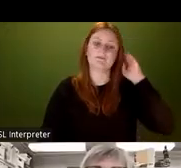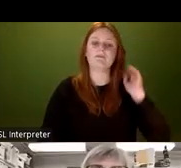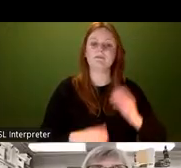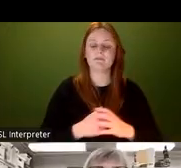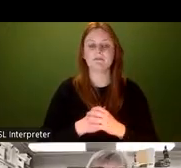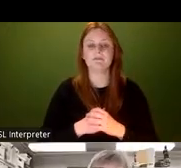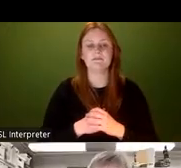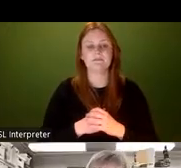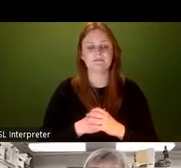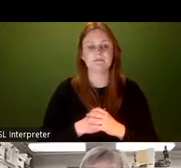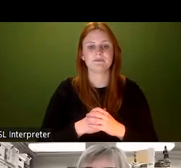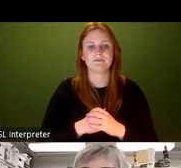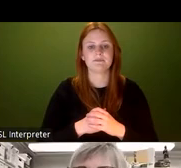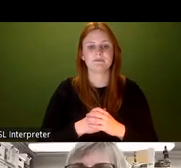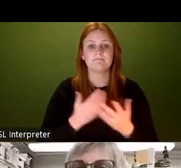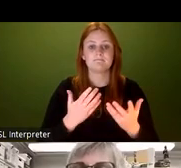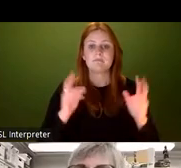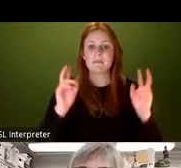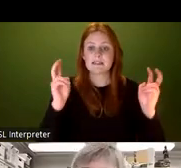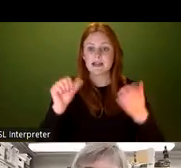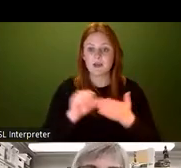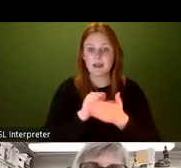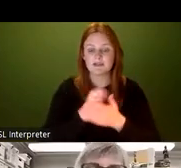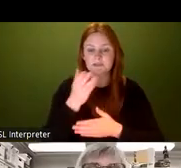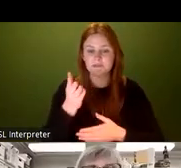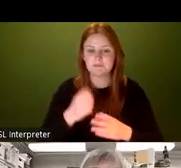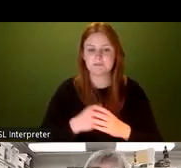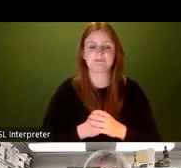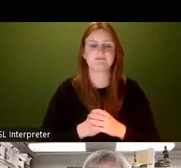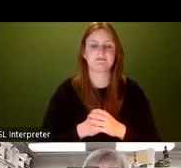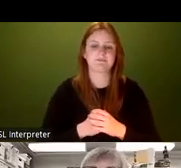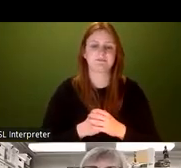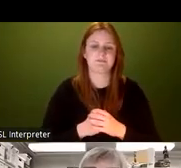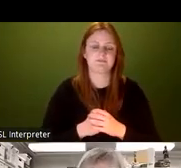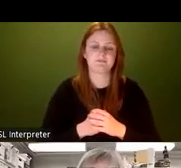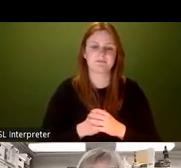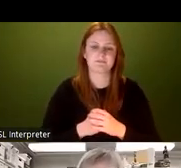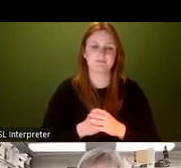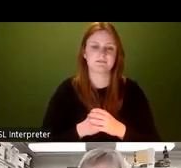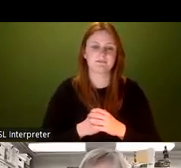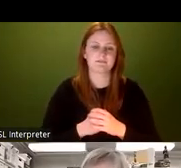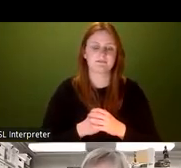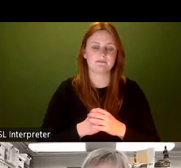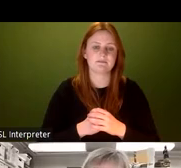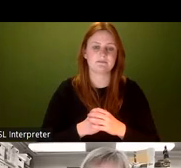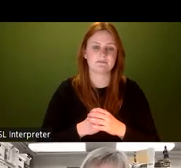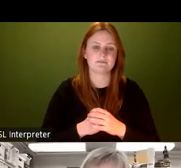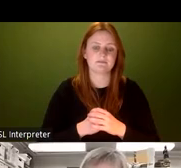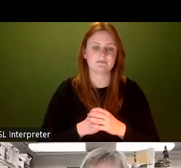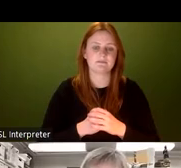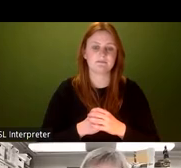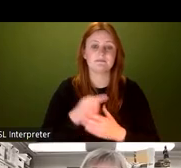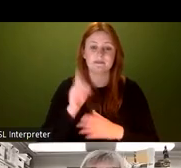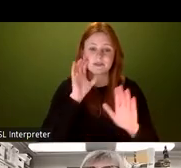Starting with the title page, and this is very close to where I